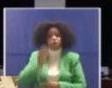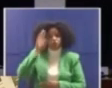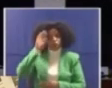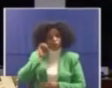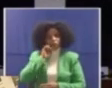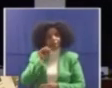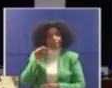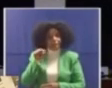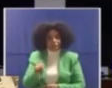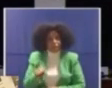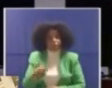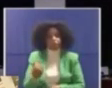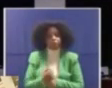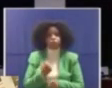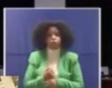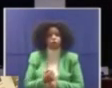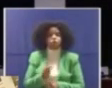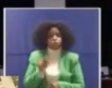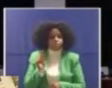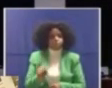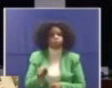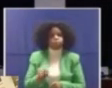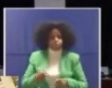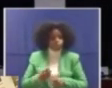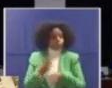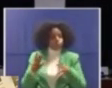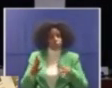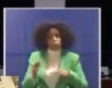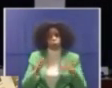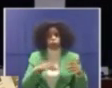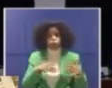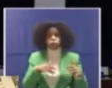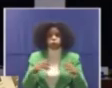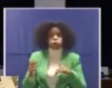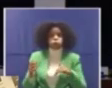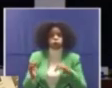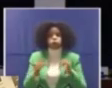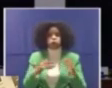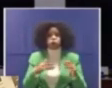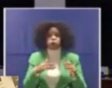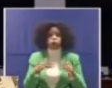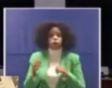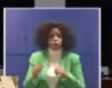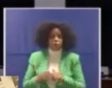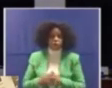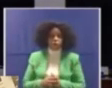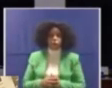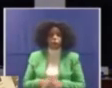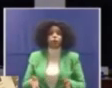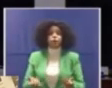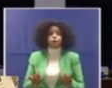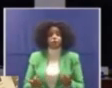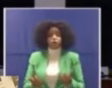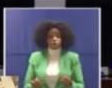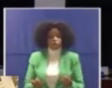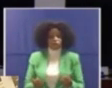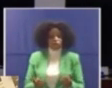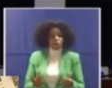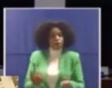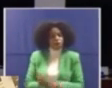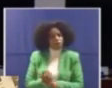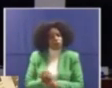fighting, what one may refer to as ceasefire. Renewed peace efforts would then be